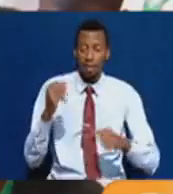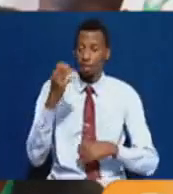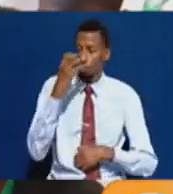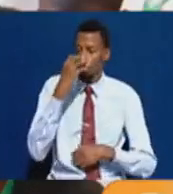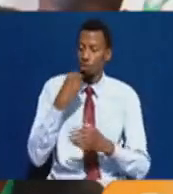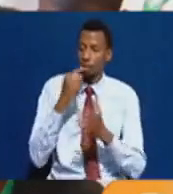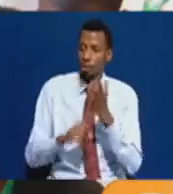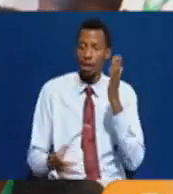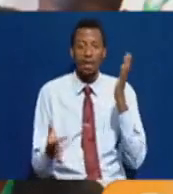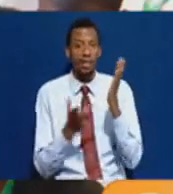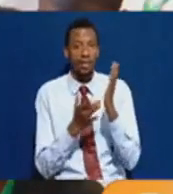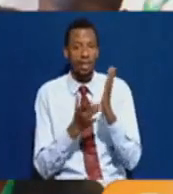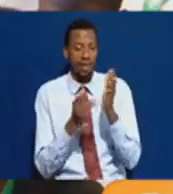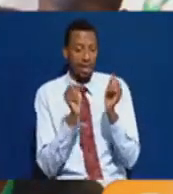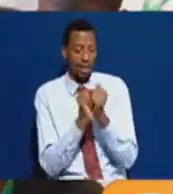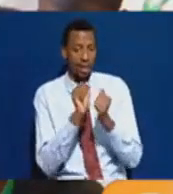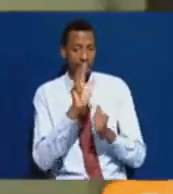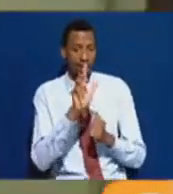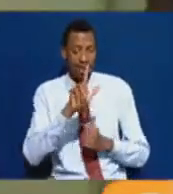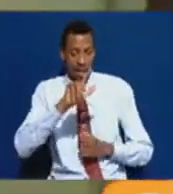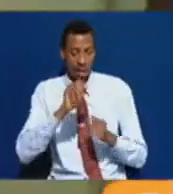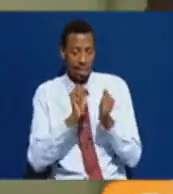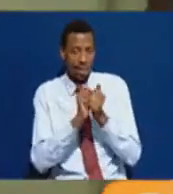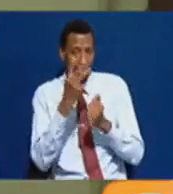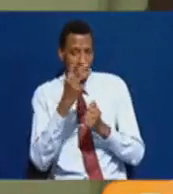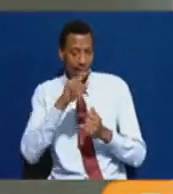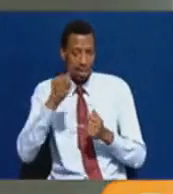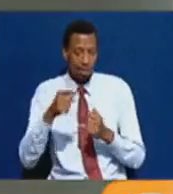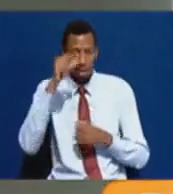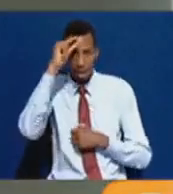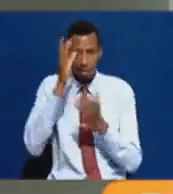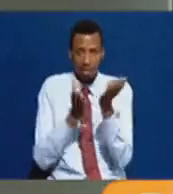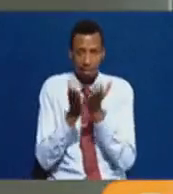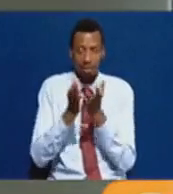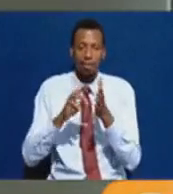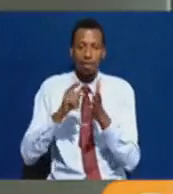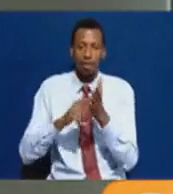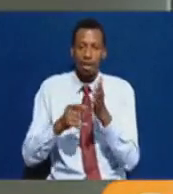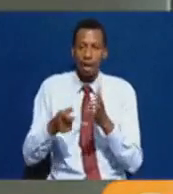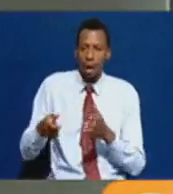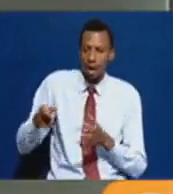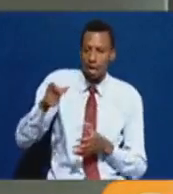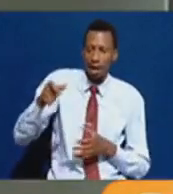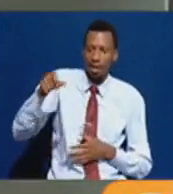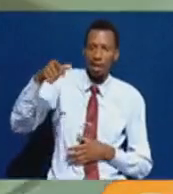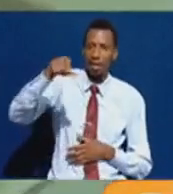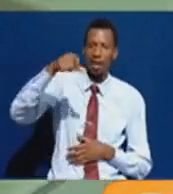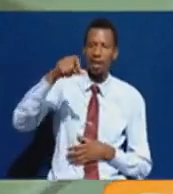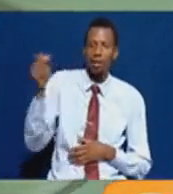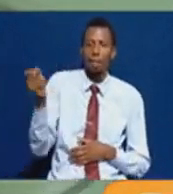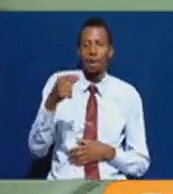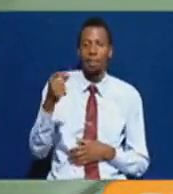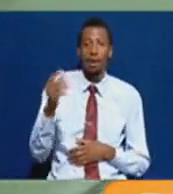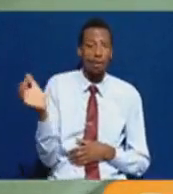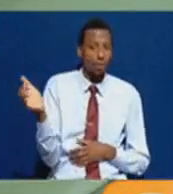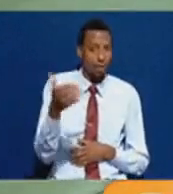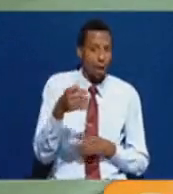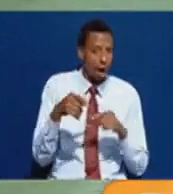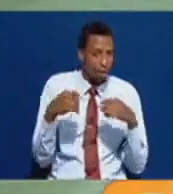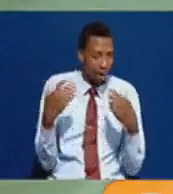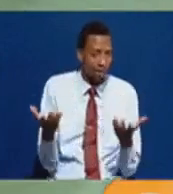of 13,000 government services had resulted in a surge in monthly revenues, with collections now totaling 9 billion, up